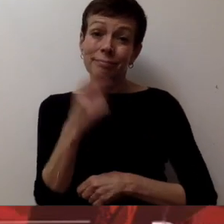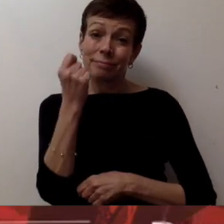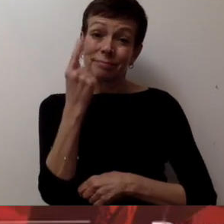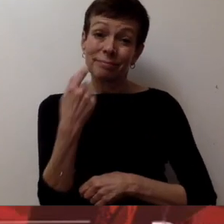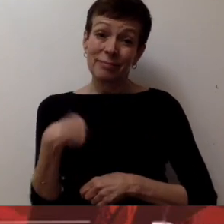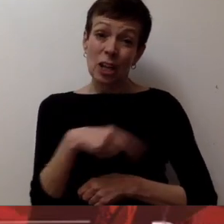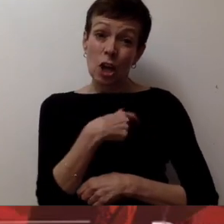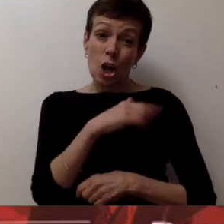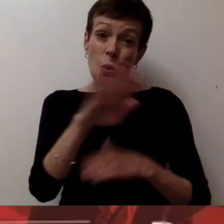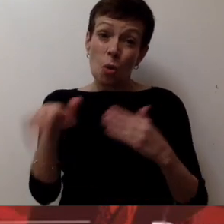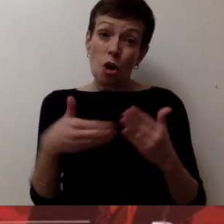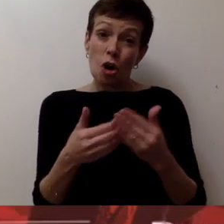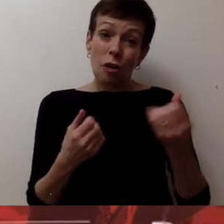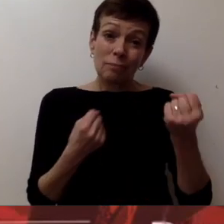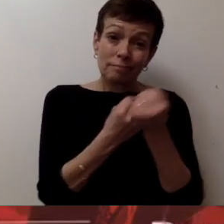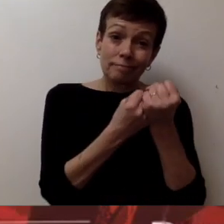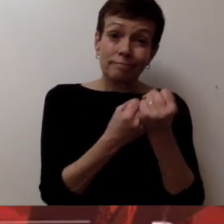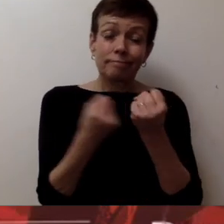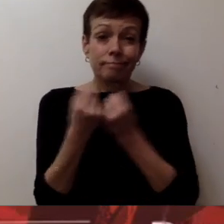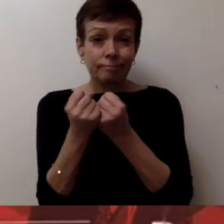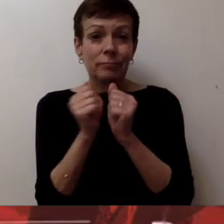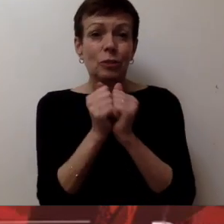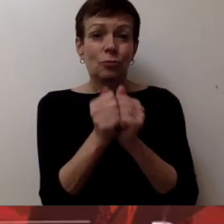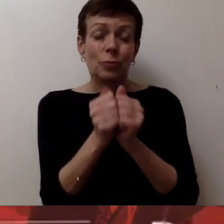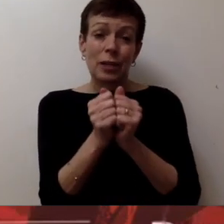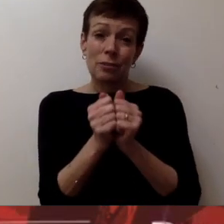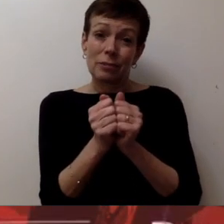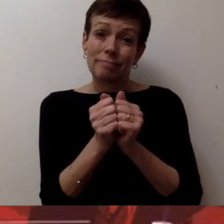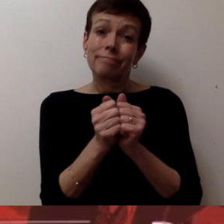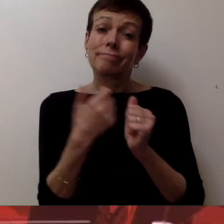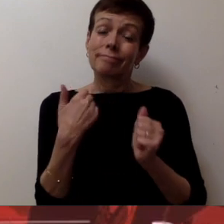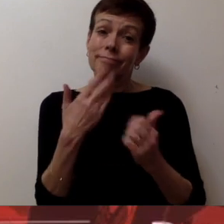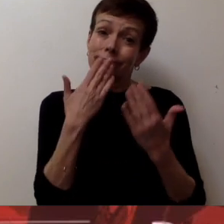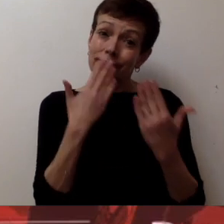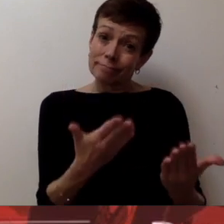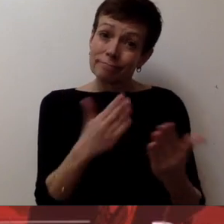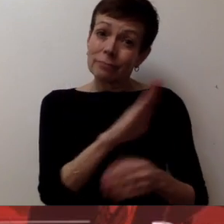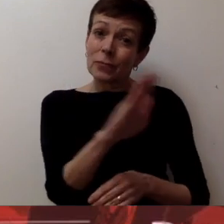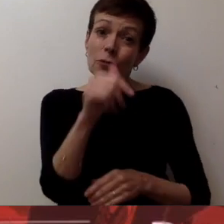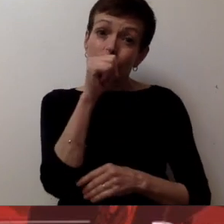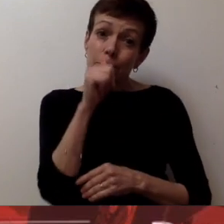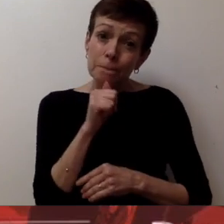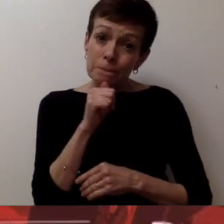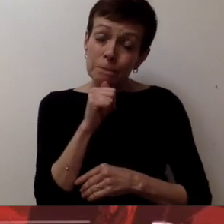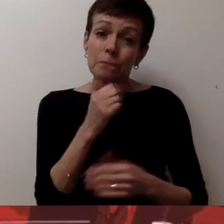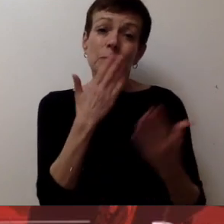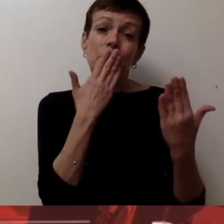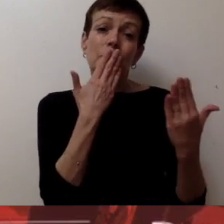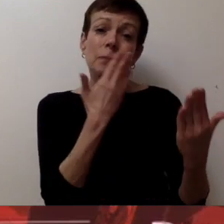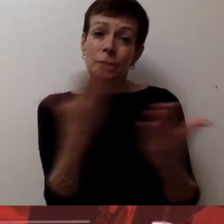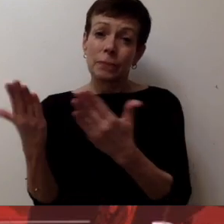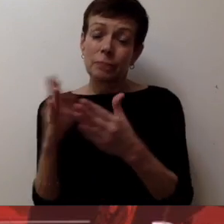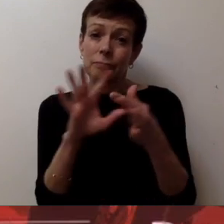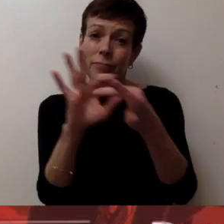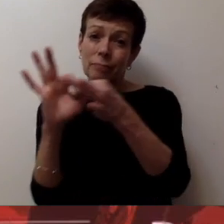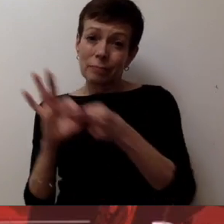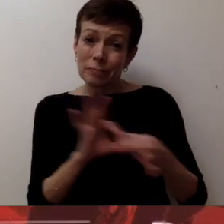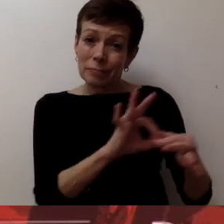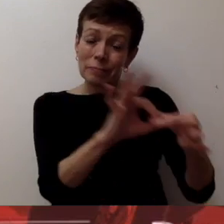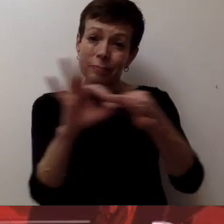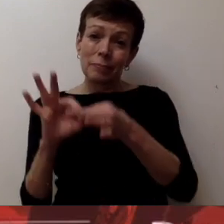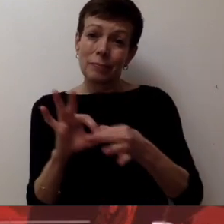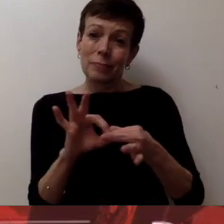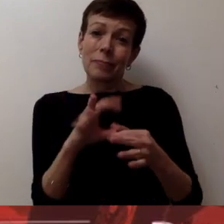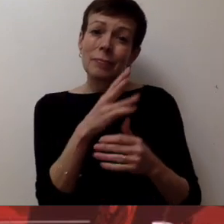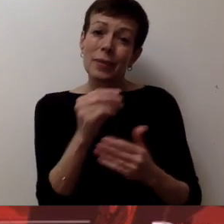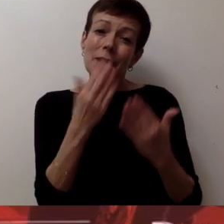We're all in this together, and we'll get through this together. I thank you for your patience. I thank you for your partnership. And first